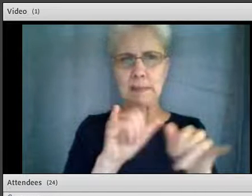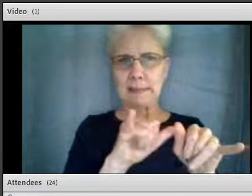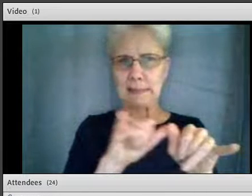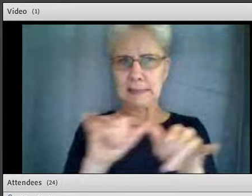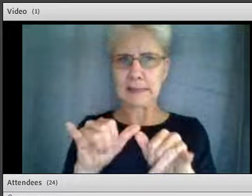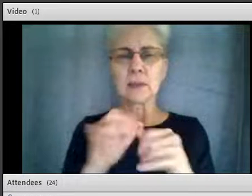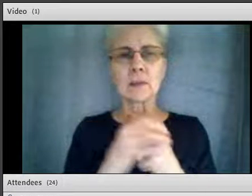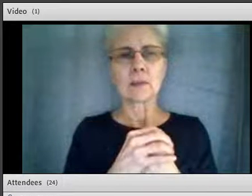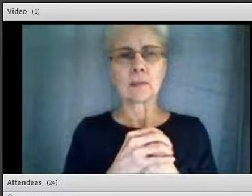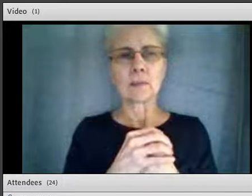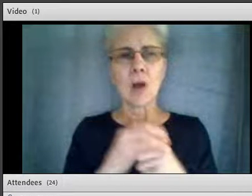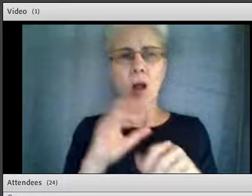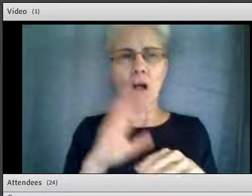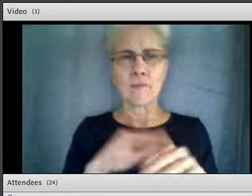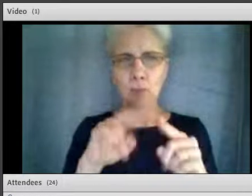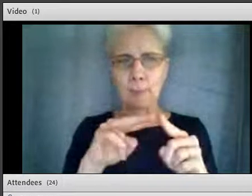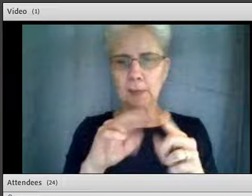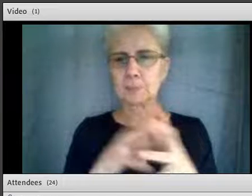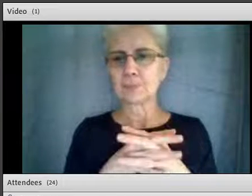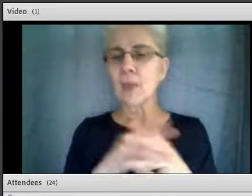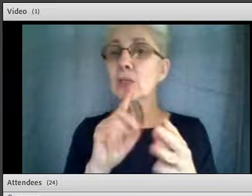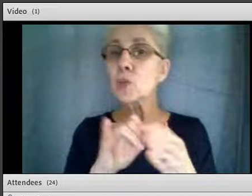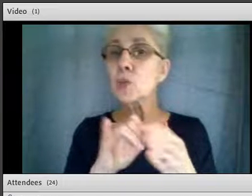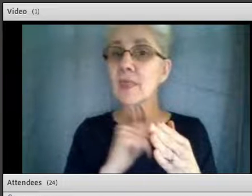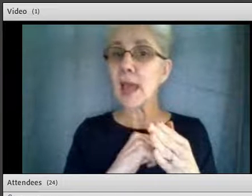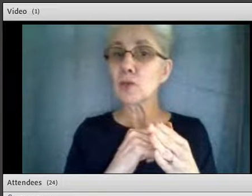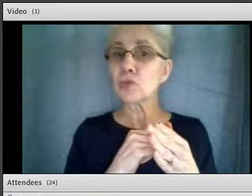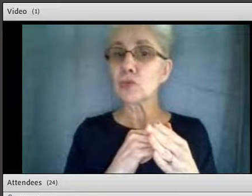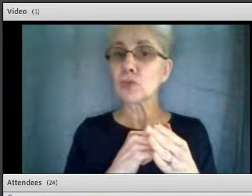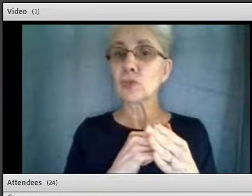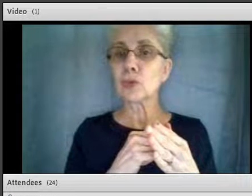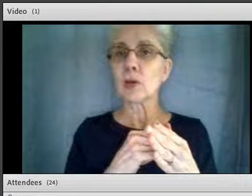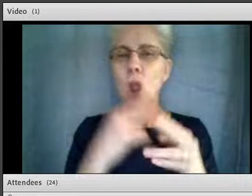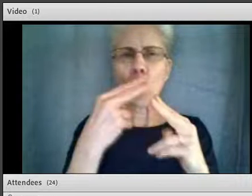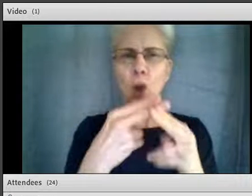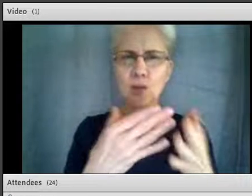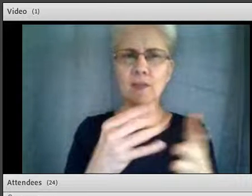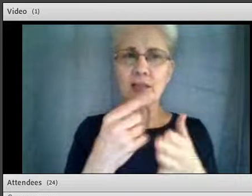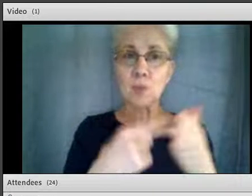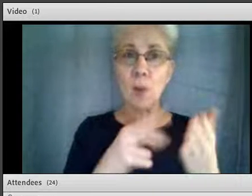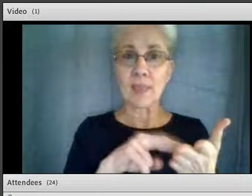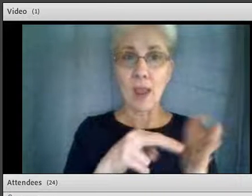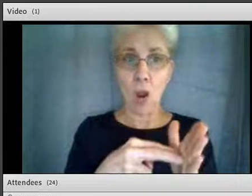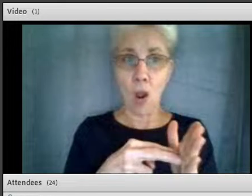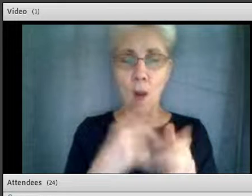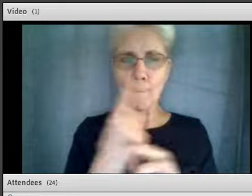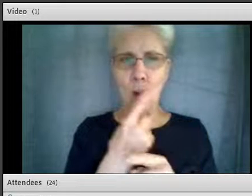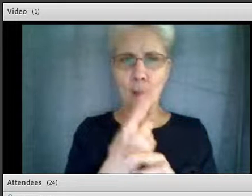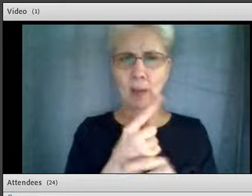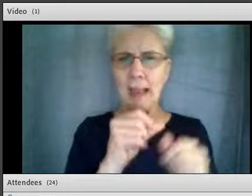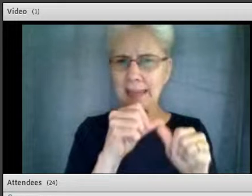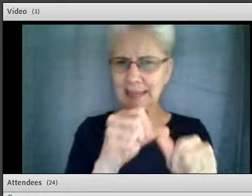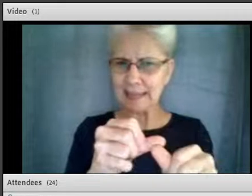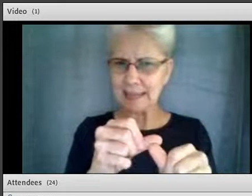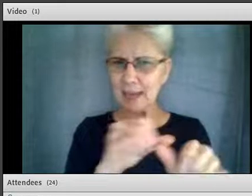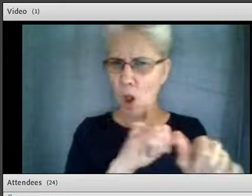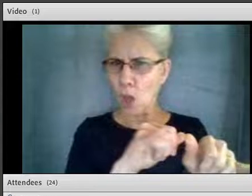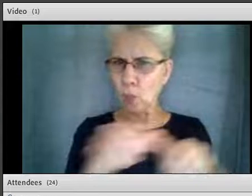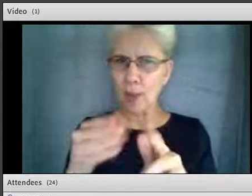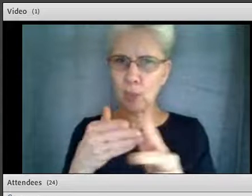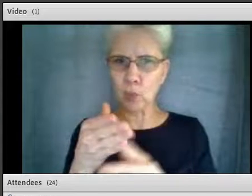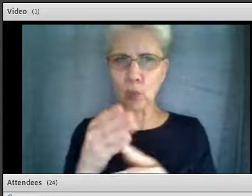And make sure you call services what they are properly, and it's a consistent thing. So home service,